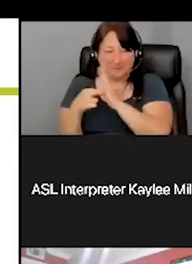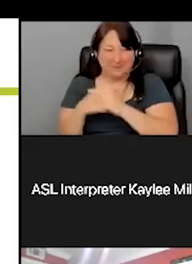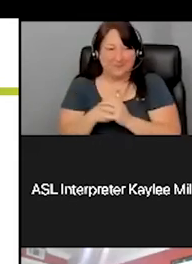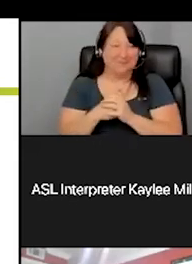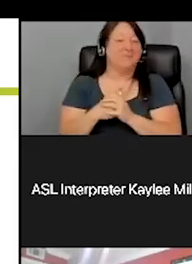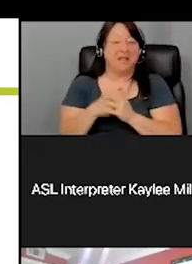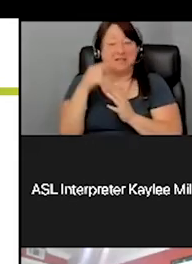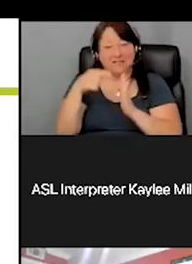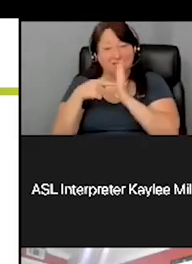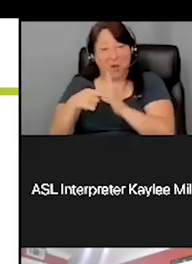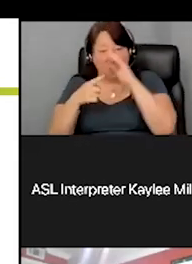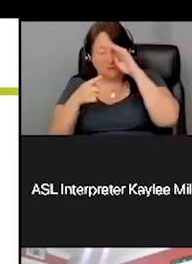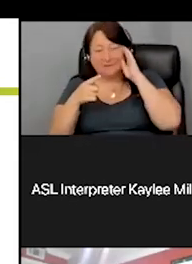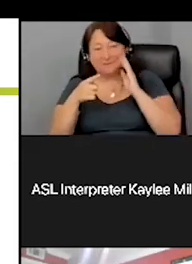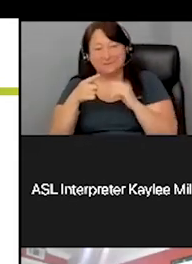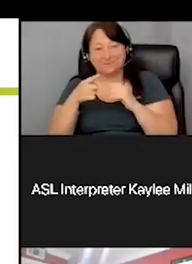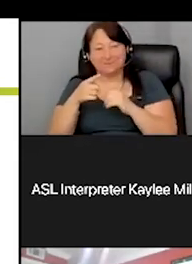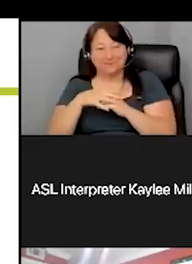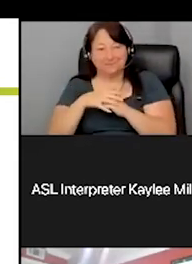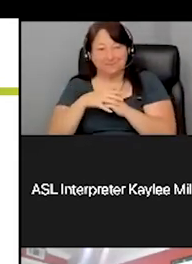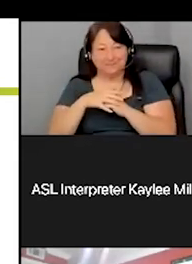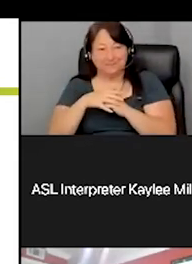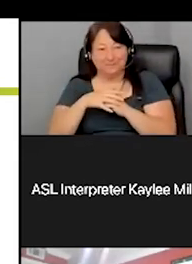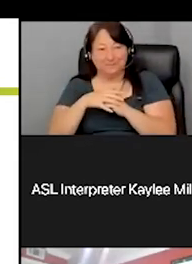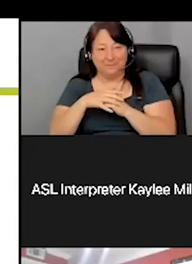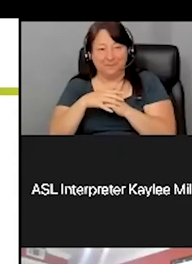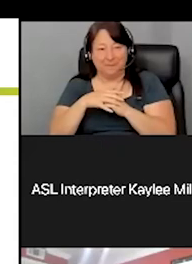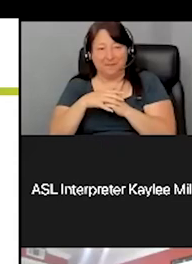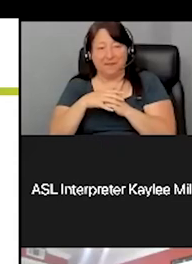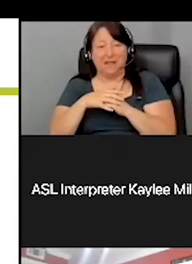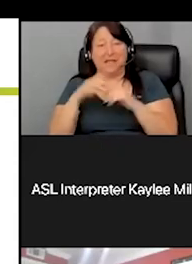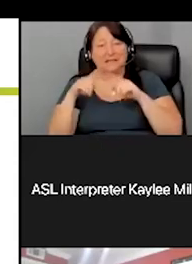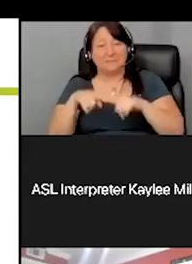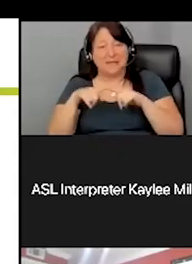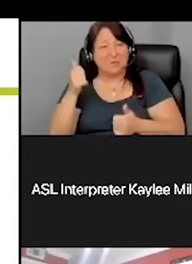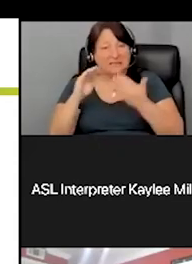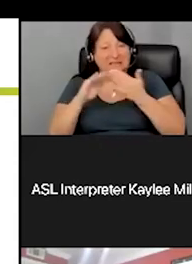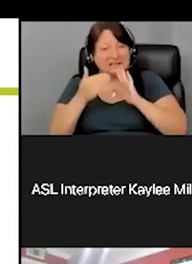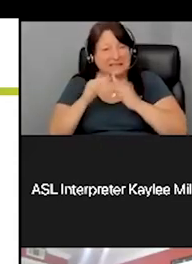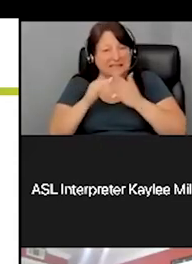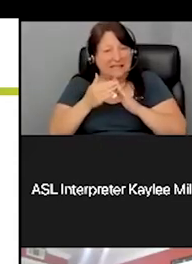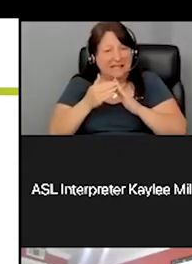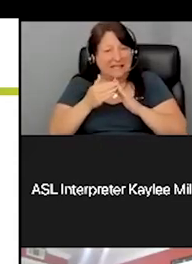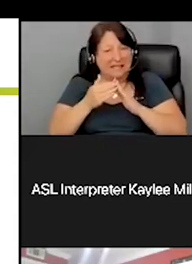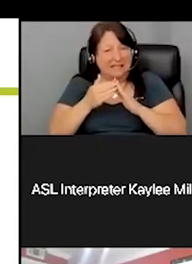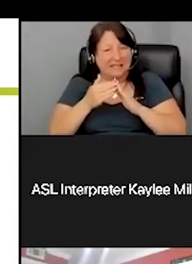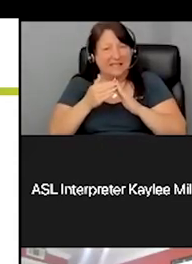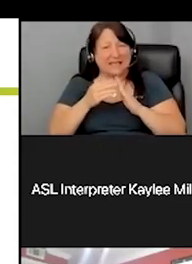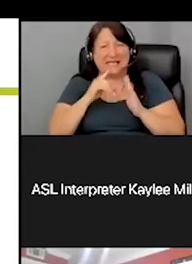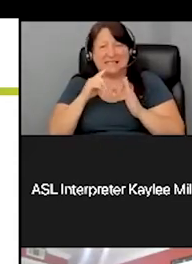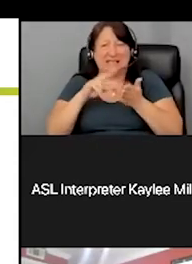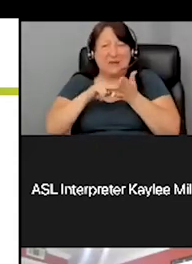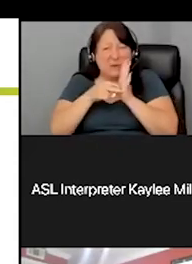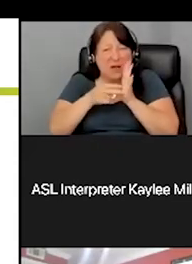is, I was trying to convey that depending on the city that you're in, is the nuances of the ordinances.